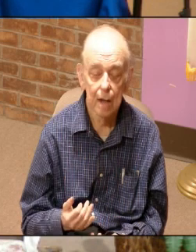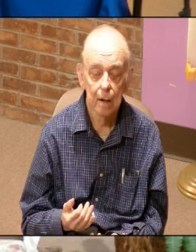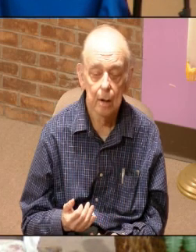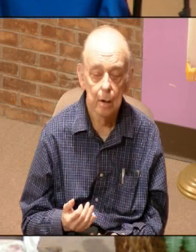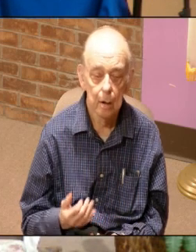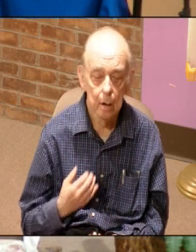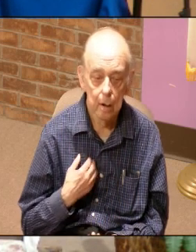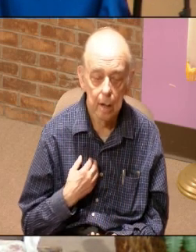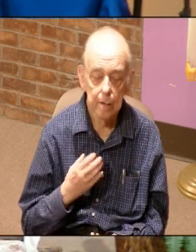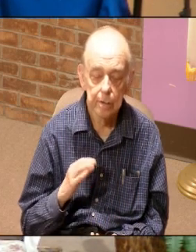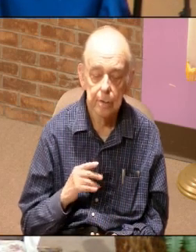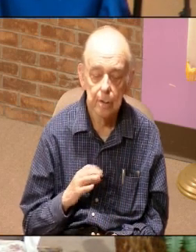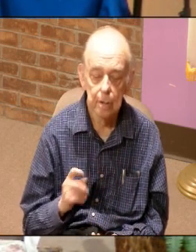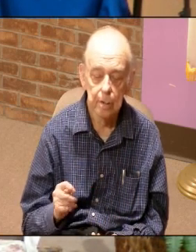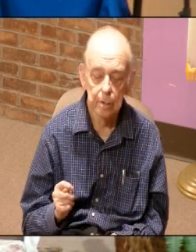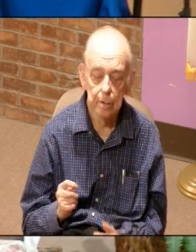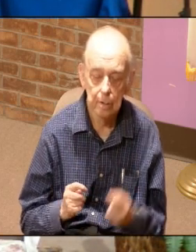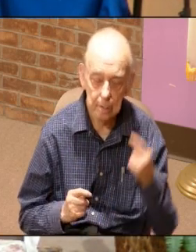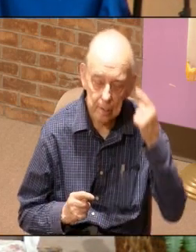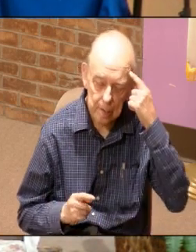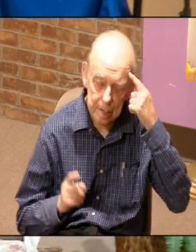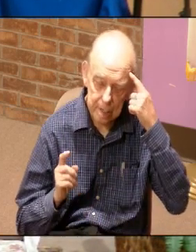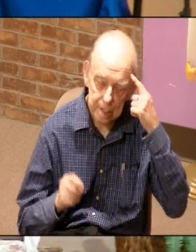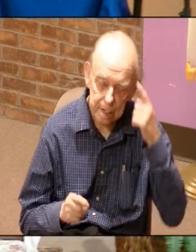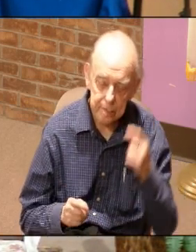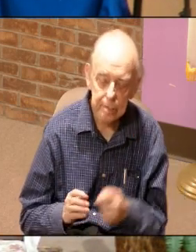she has a cyst in the brain that needs